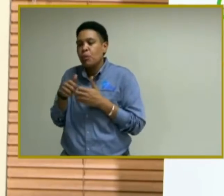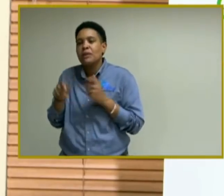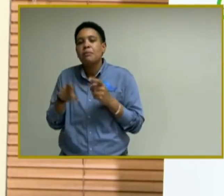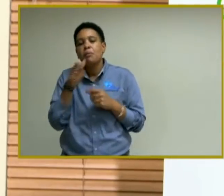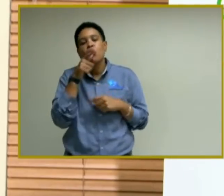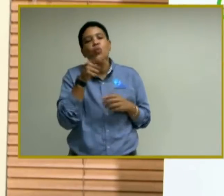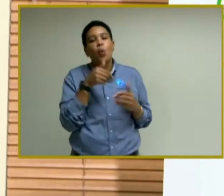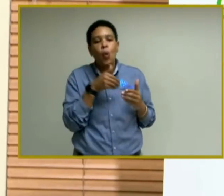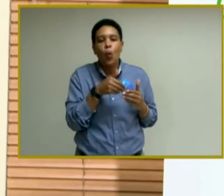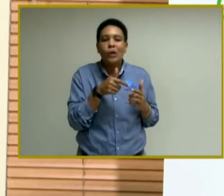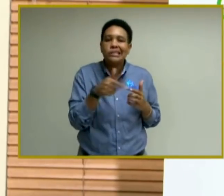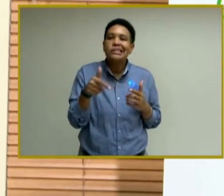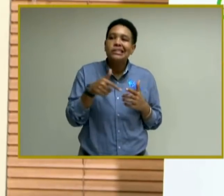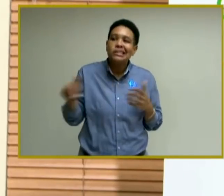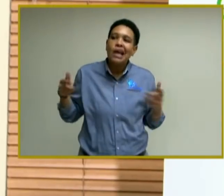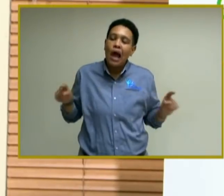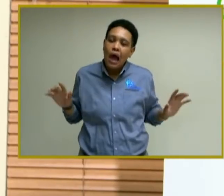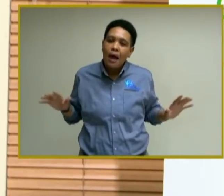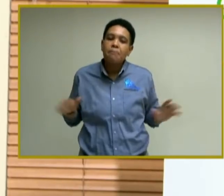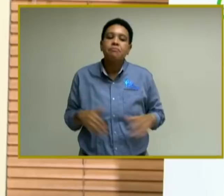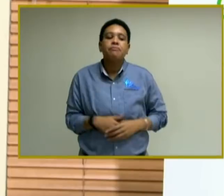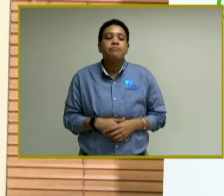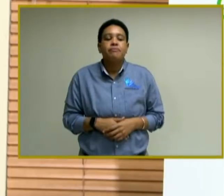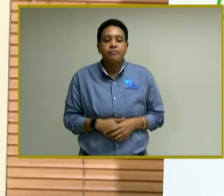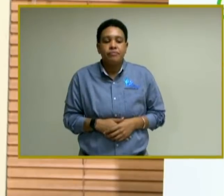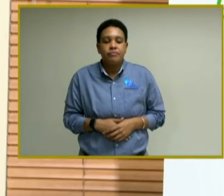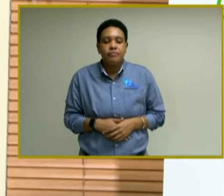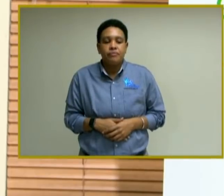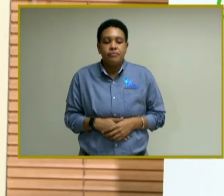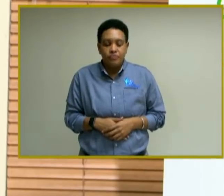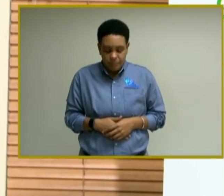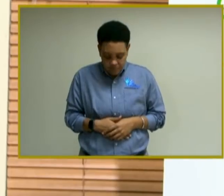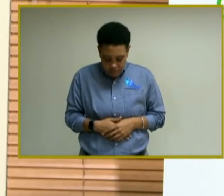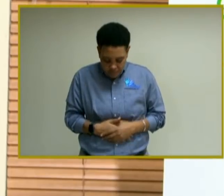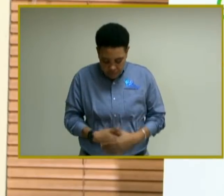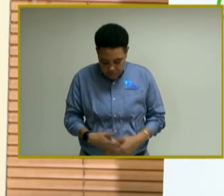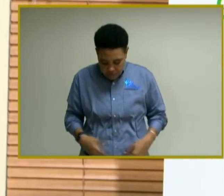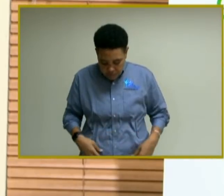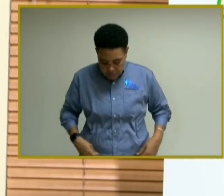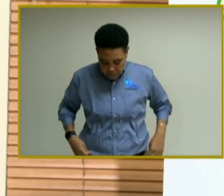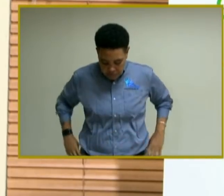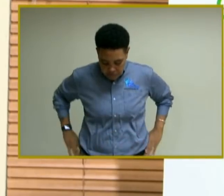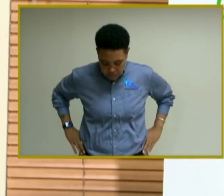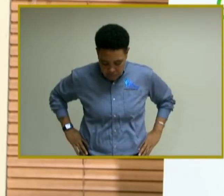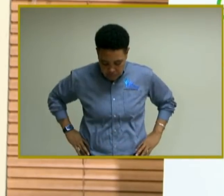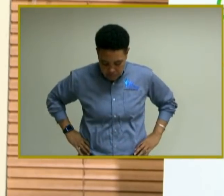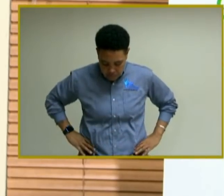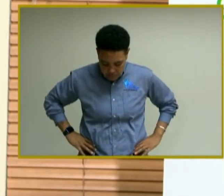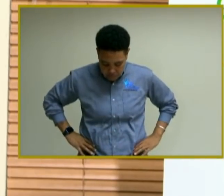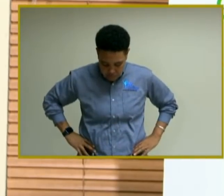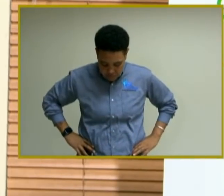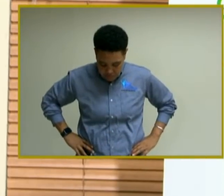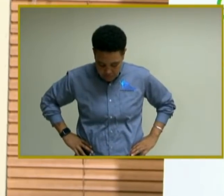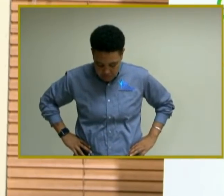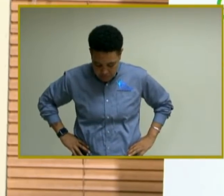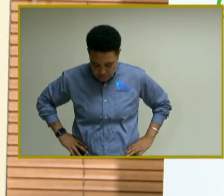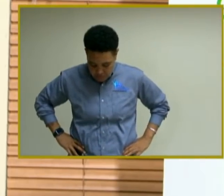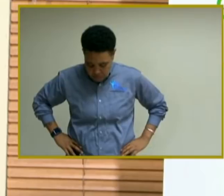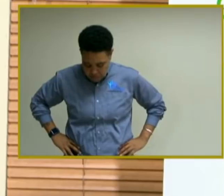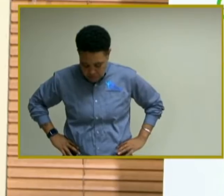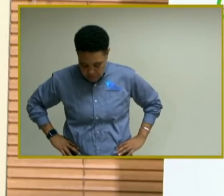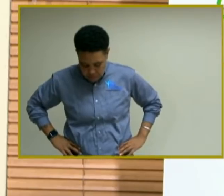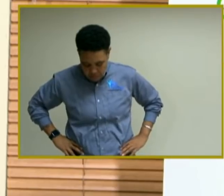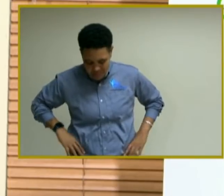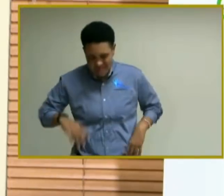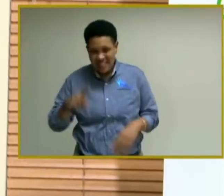are close to. Instead of going out, the excursions,